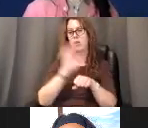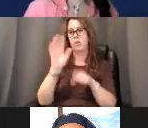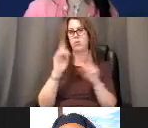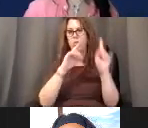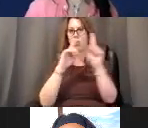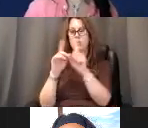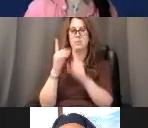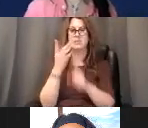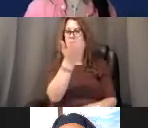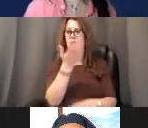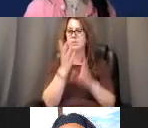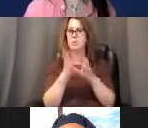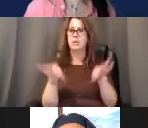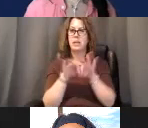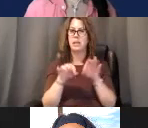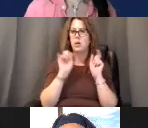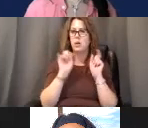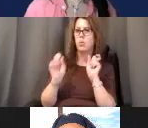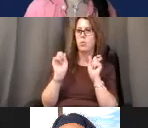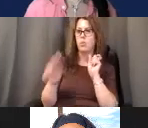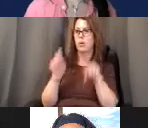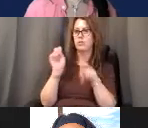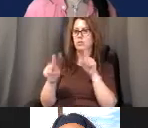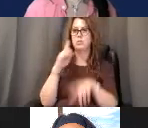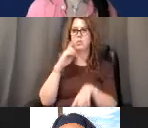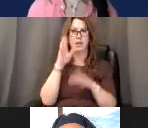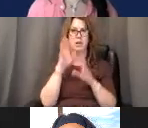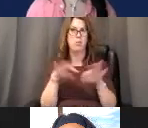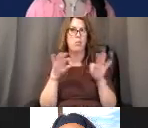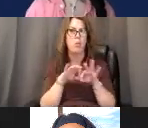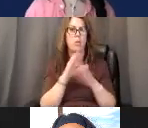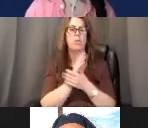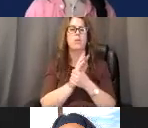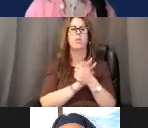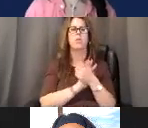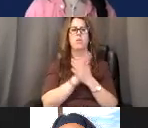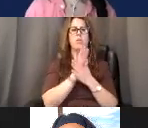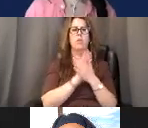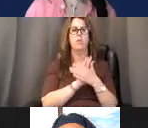important that when you think about centering community. We can go to the next slide.